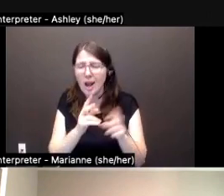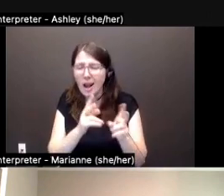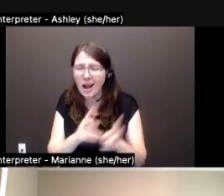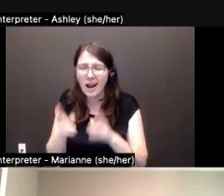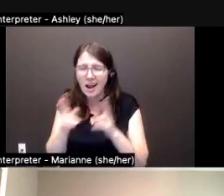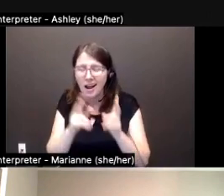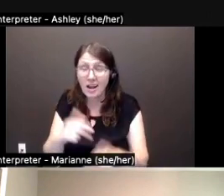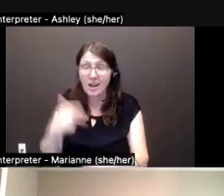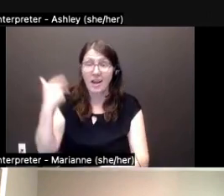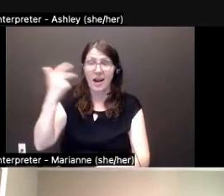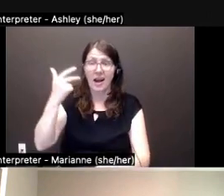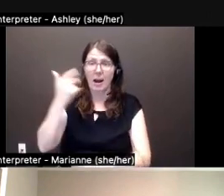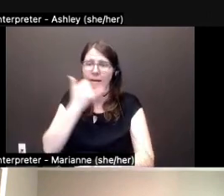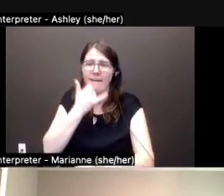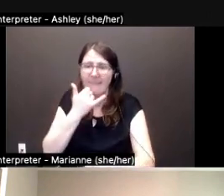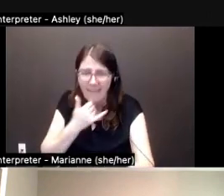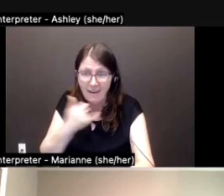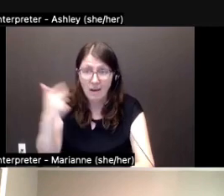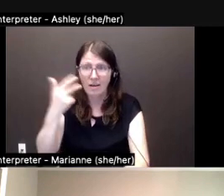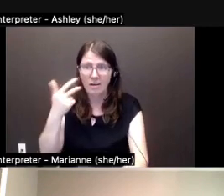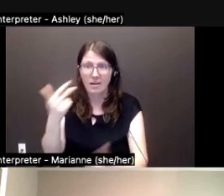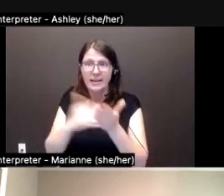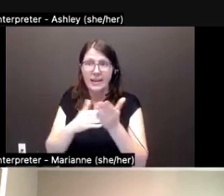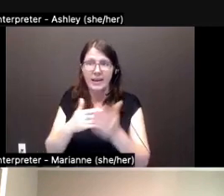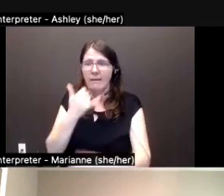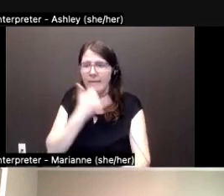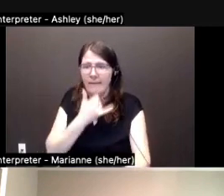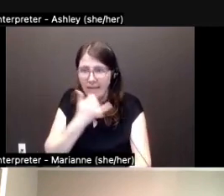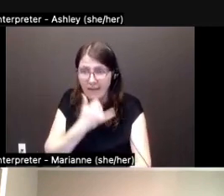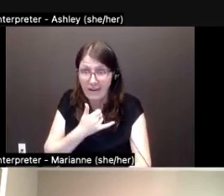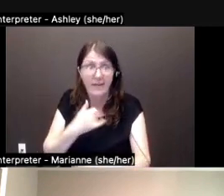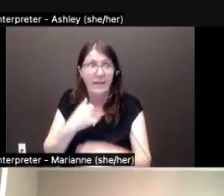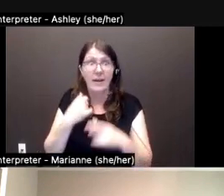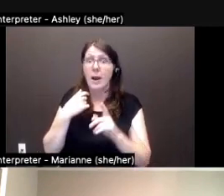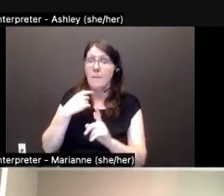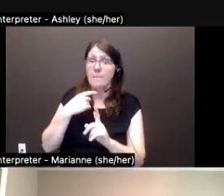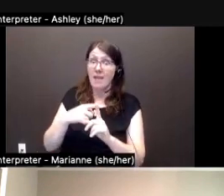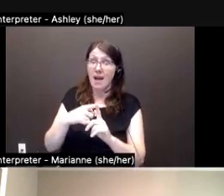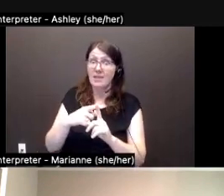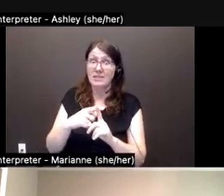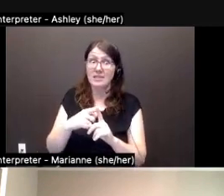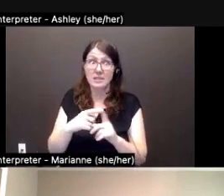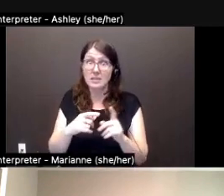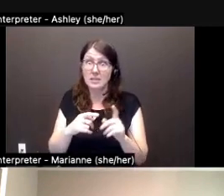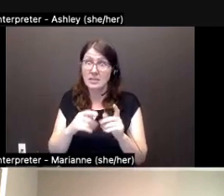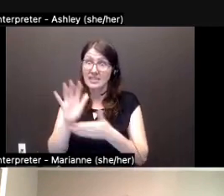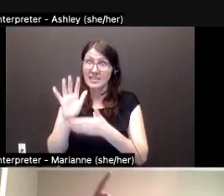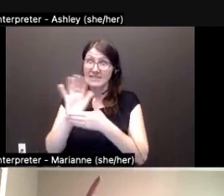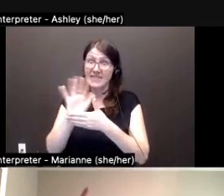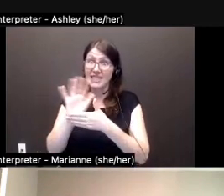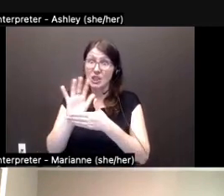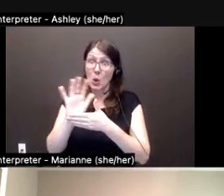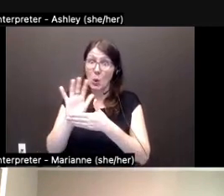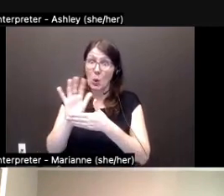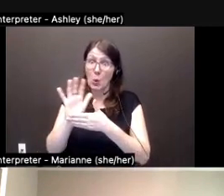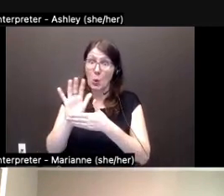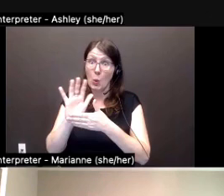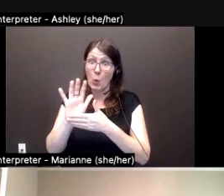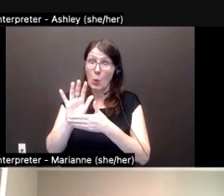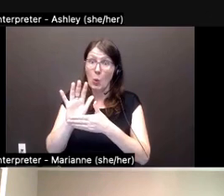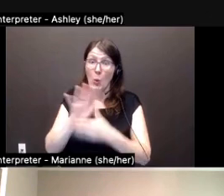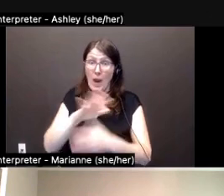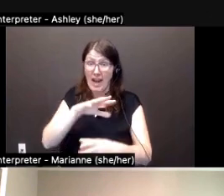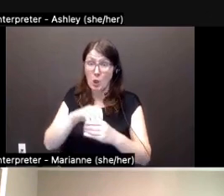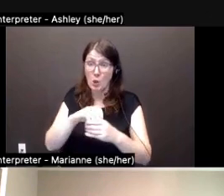have to envision the words that you're going to put being there. So there's this one part where Jen had to be pointing to like words while she was